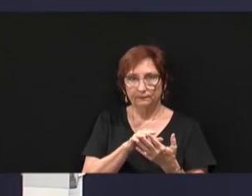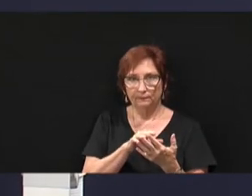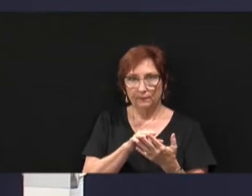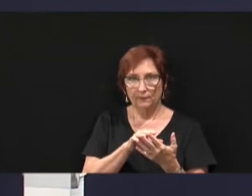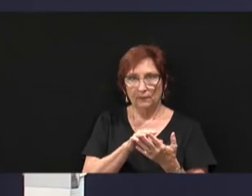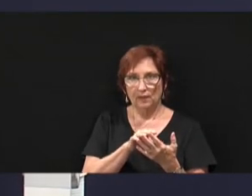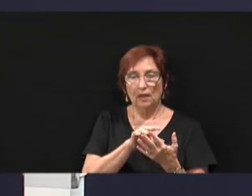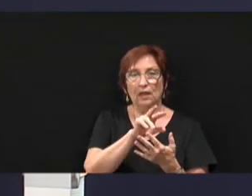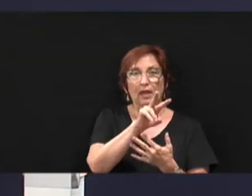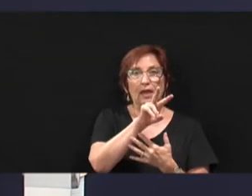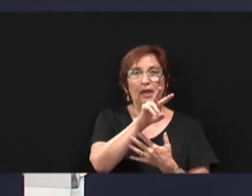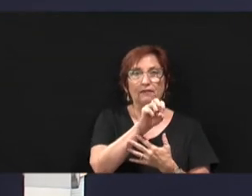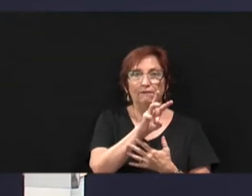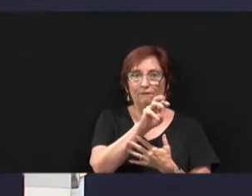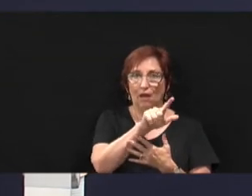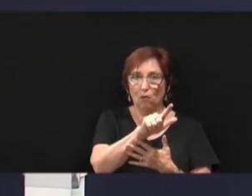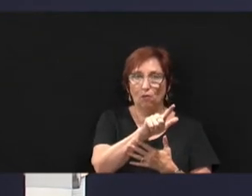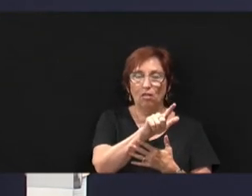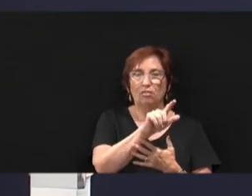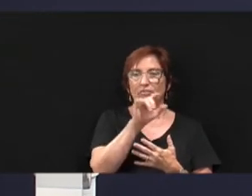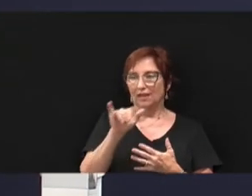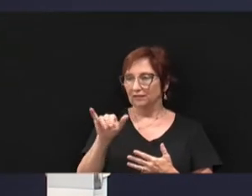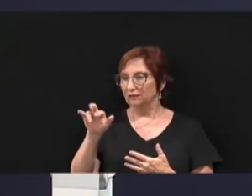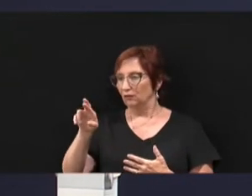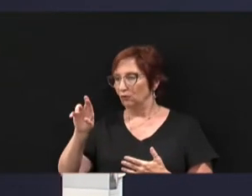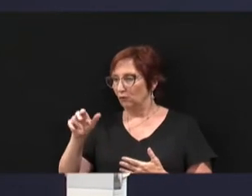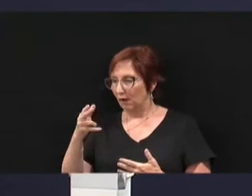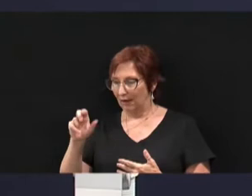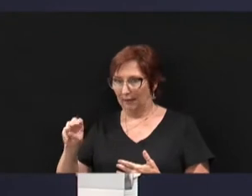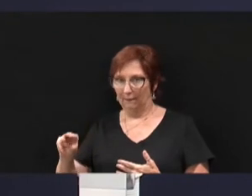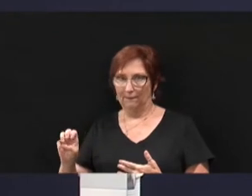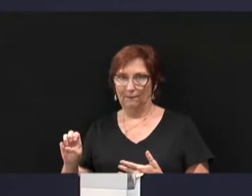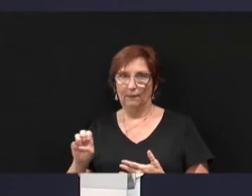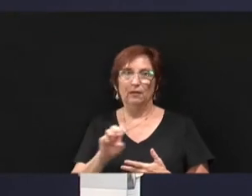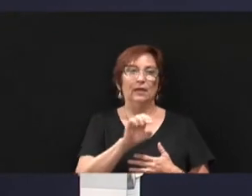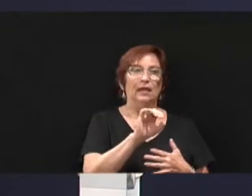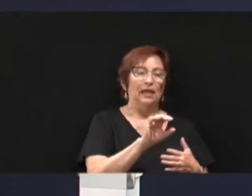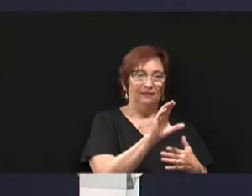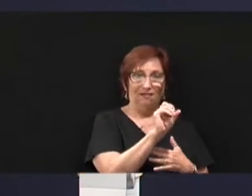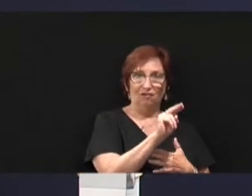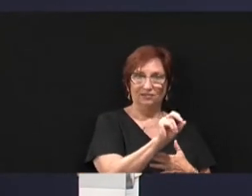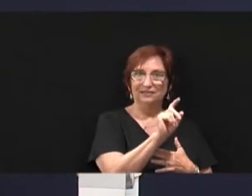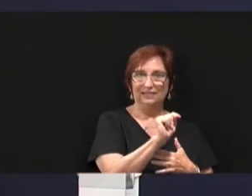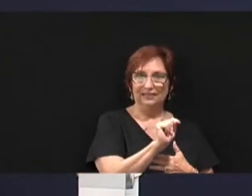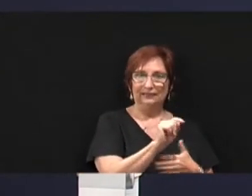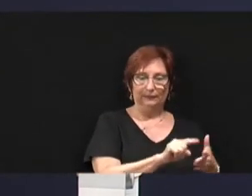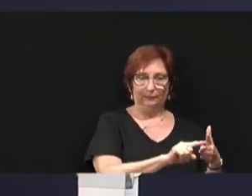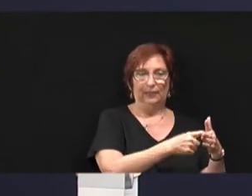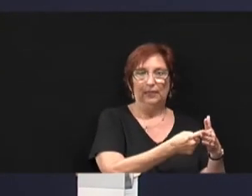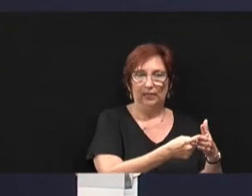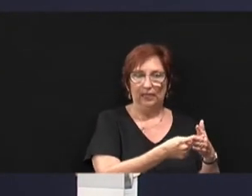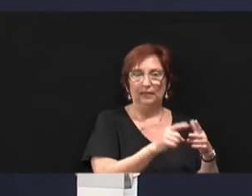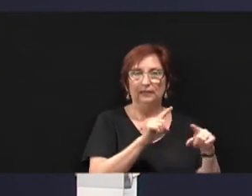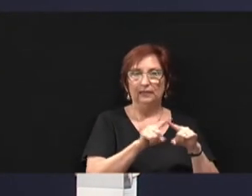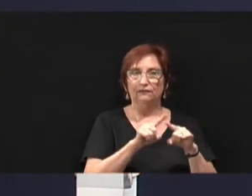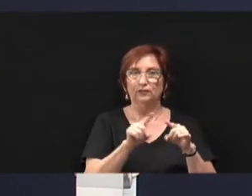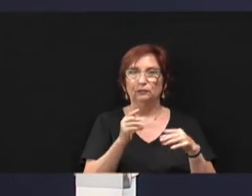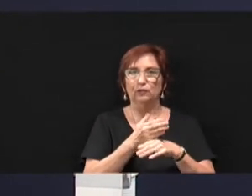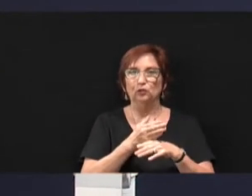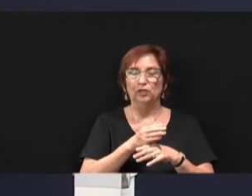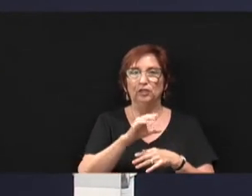from the vowel over is the rhyme, and the beginning is the onset. So the difference between shh, ip,